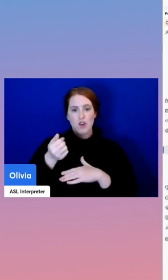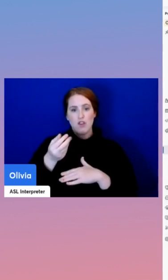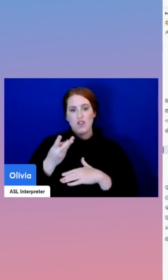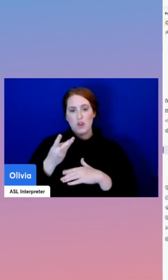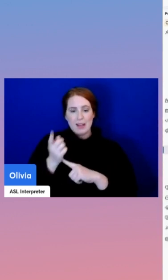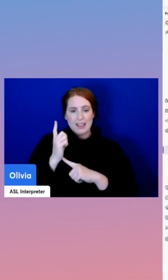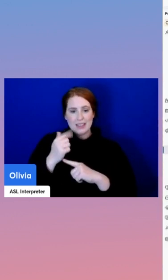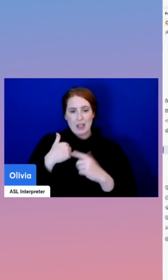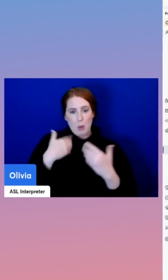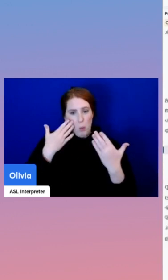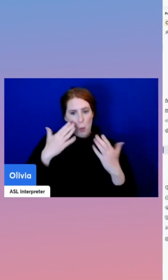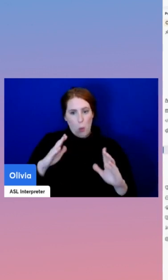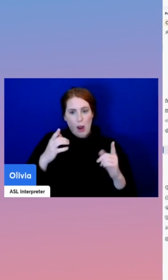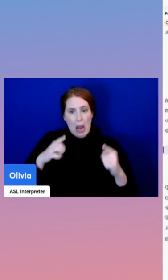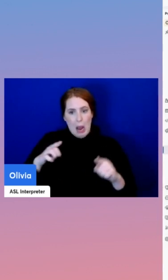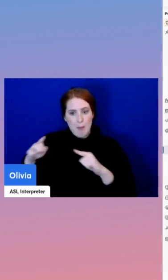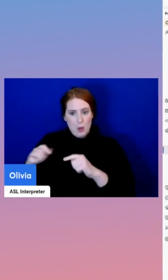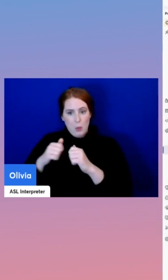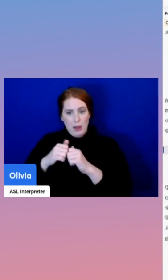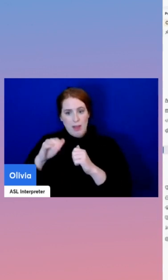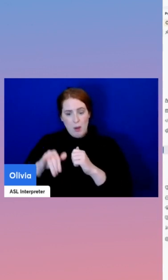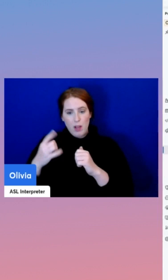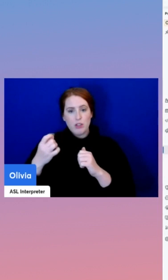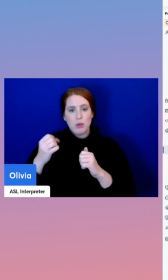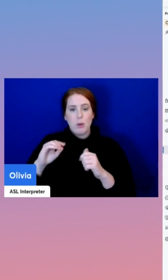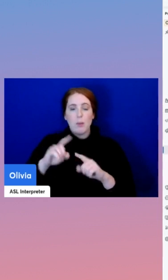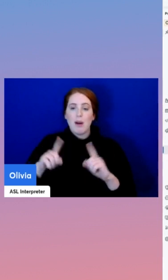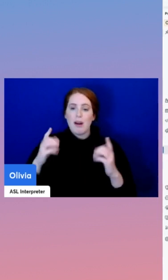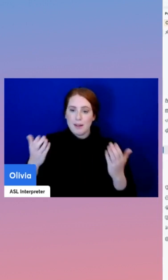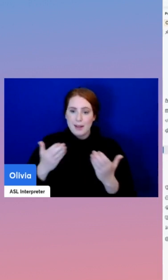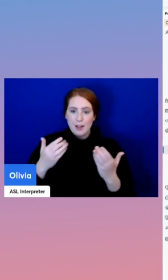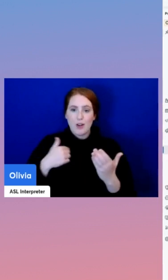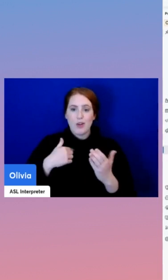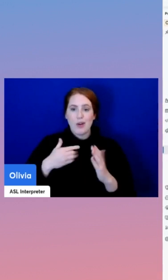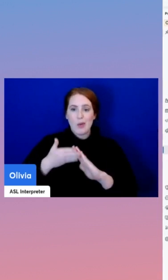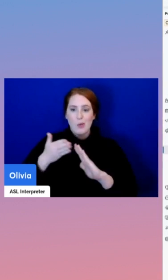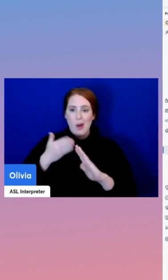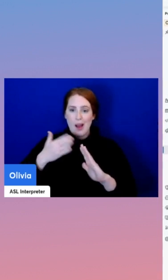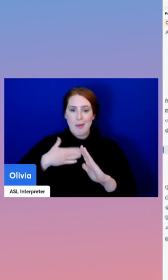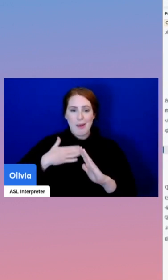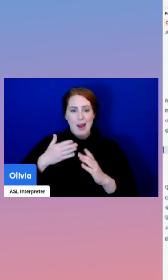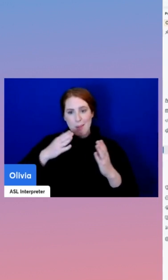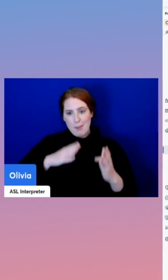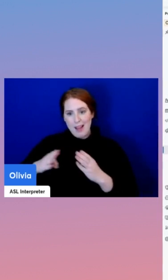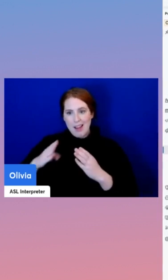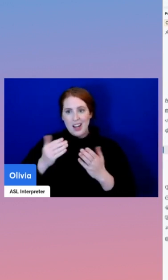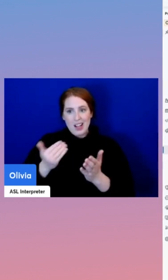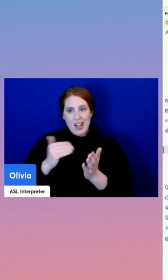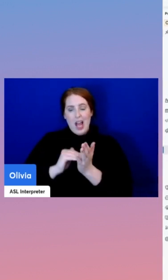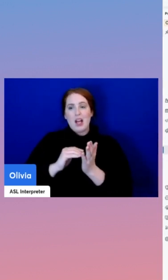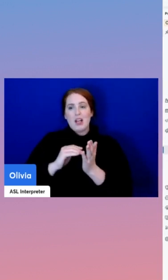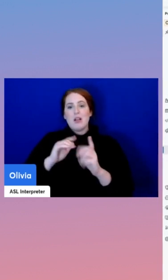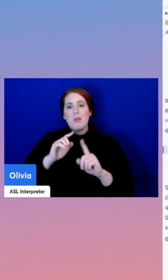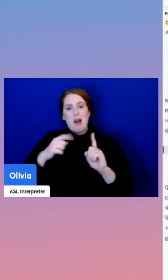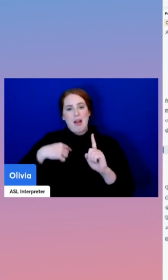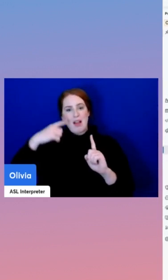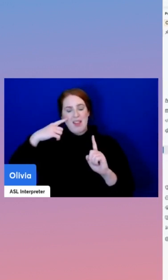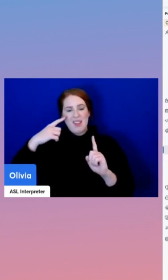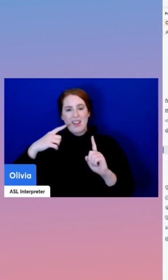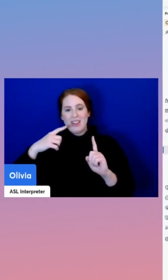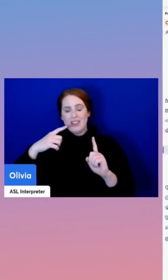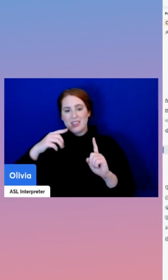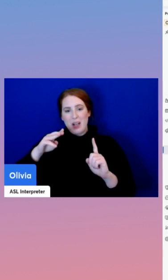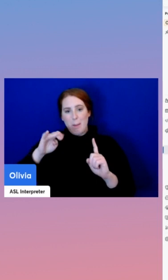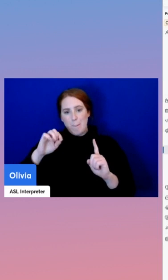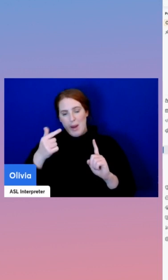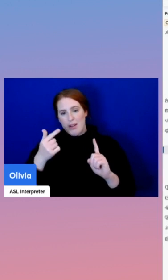what's happened with the assignment, but here I just rerun my plan again. I think it's a bug with the HCP provider, where it's